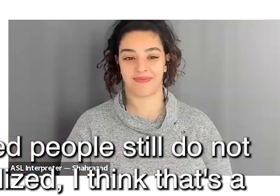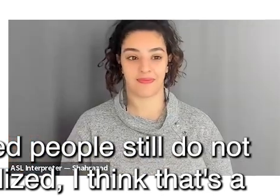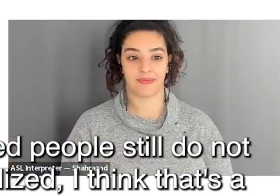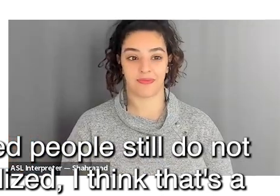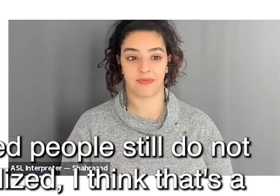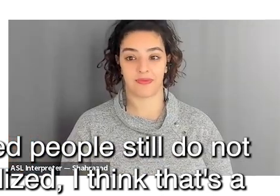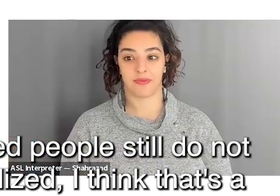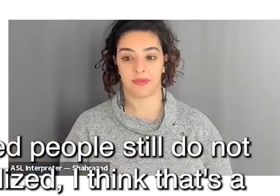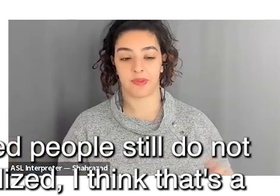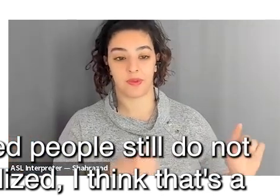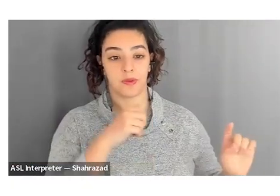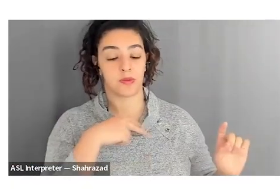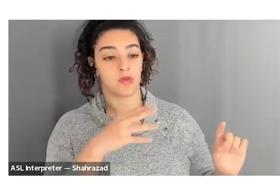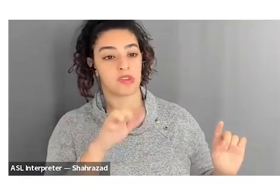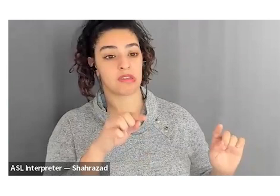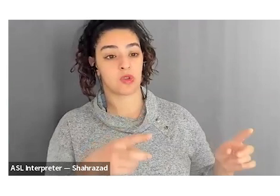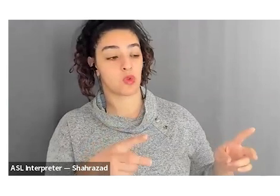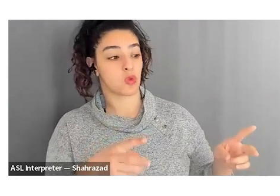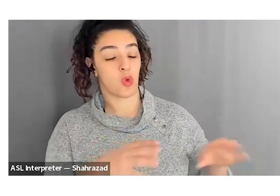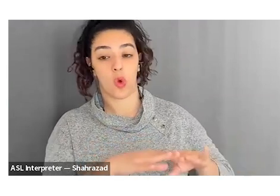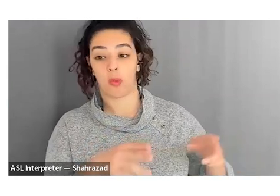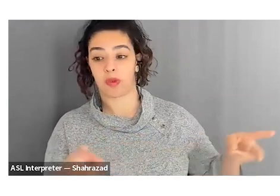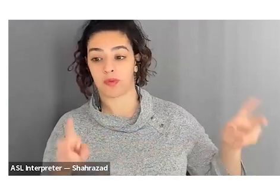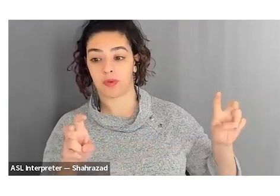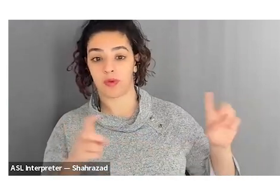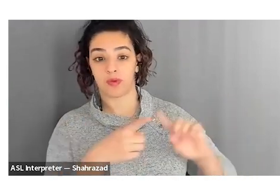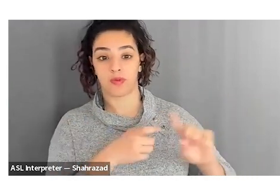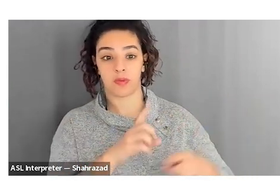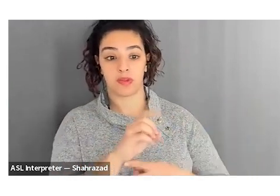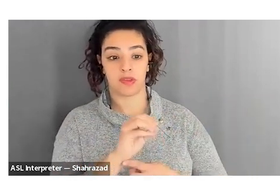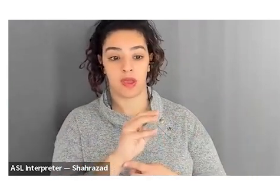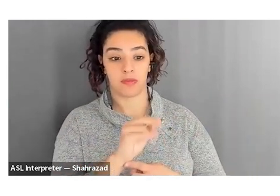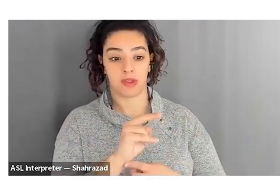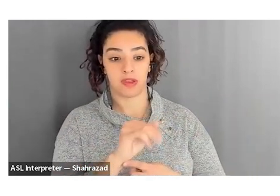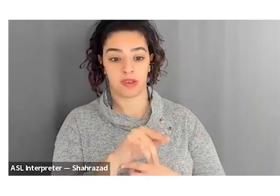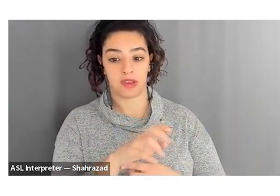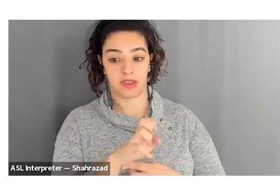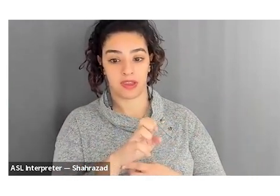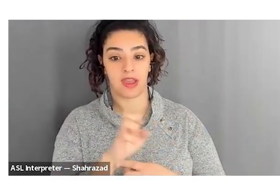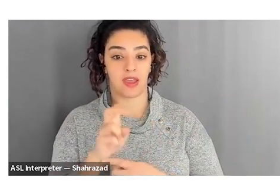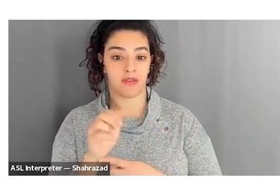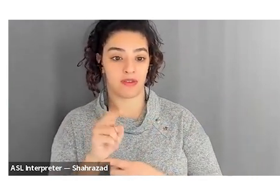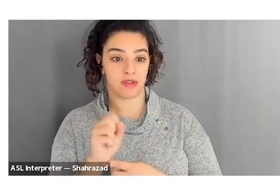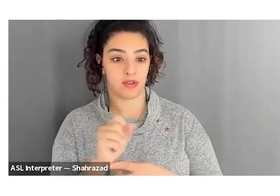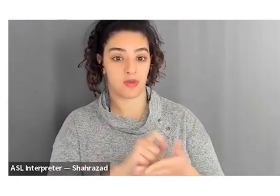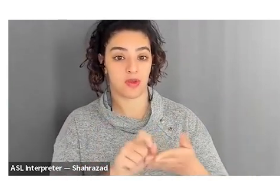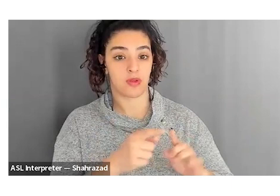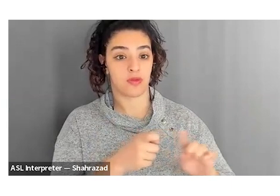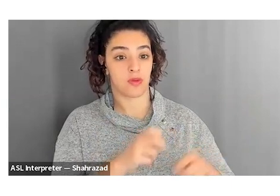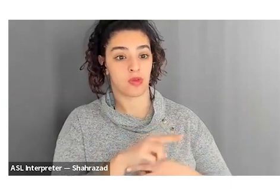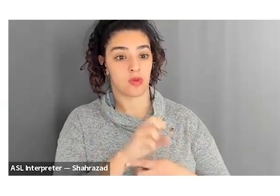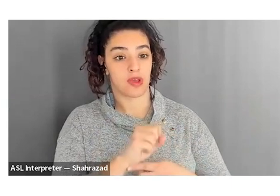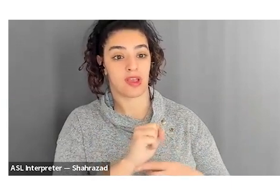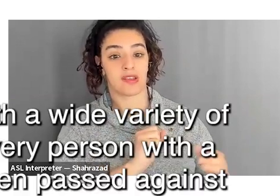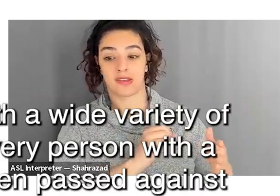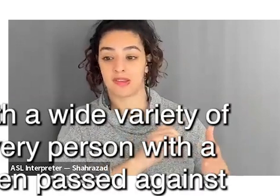So this is an open quote by Dominic Evans, writing for the US-based Center for Disability Rights. Open